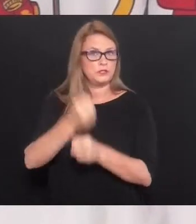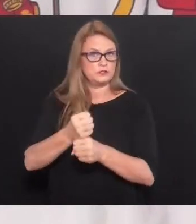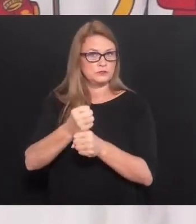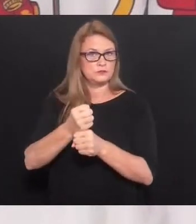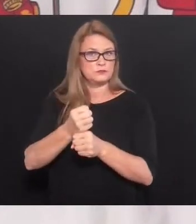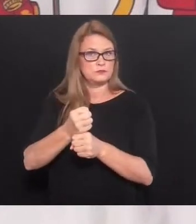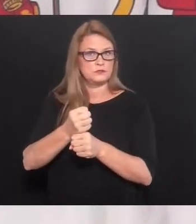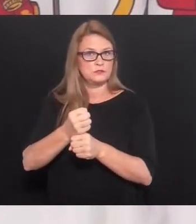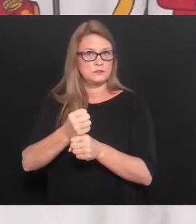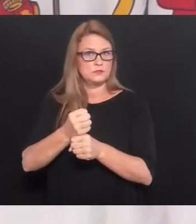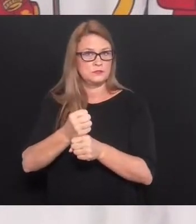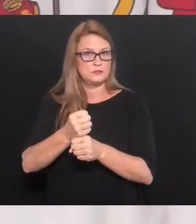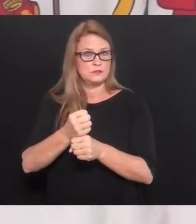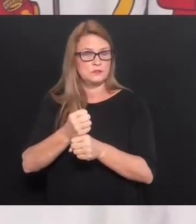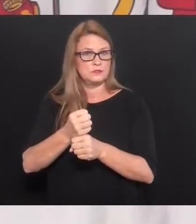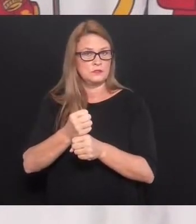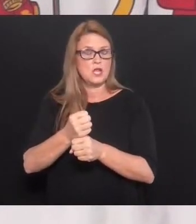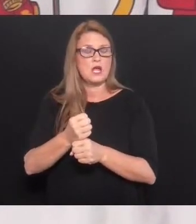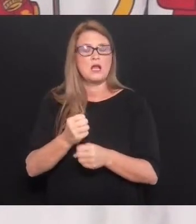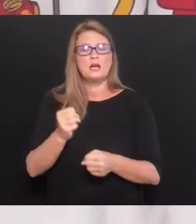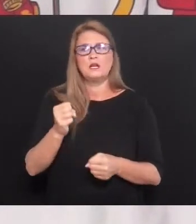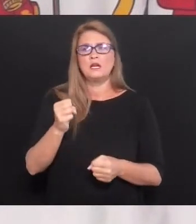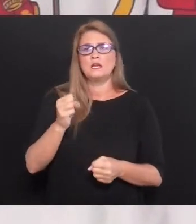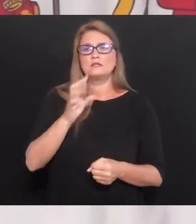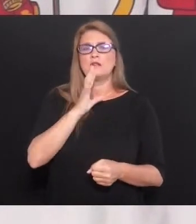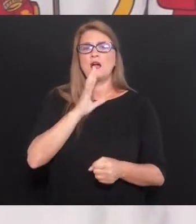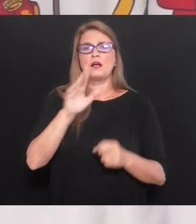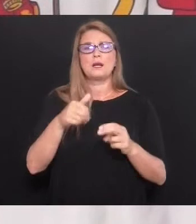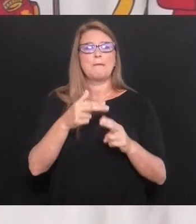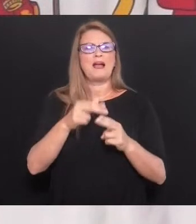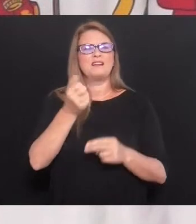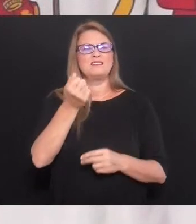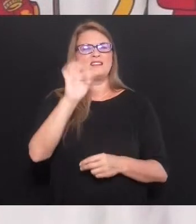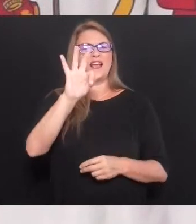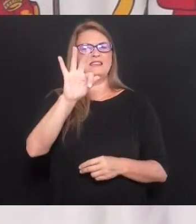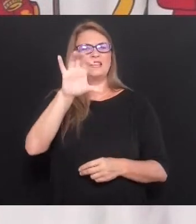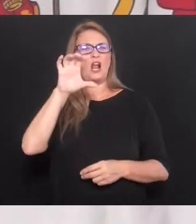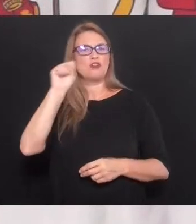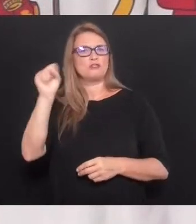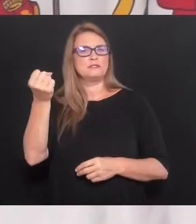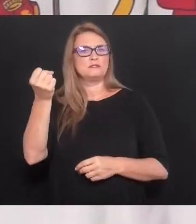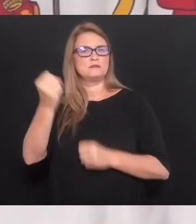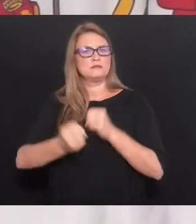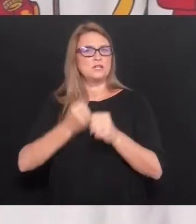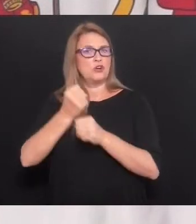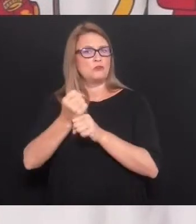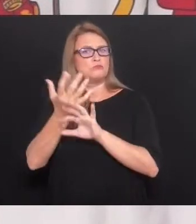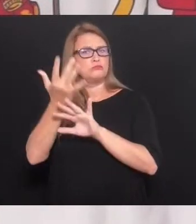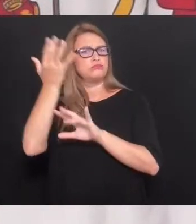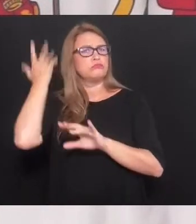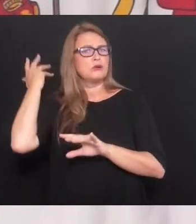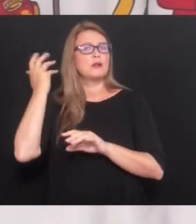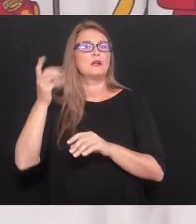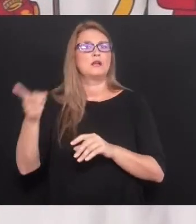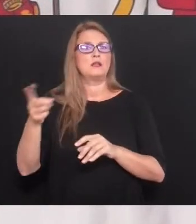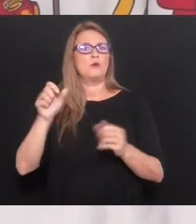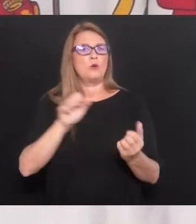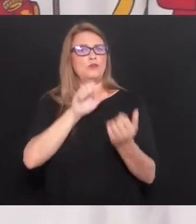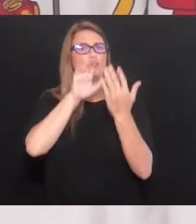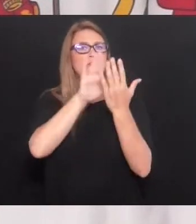me about, people in the early 1900s that were faced with a terrible